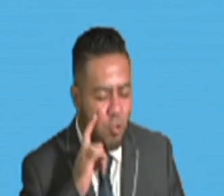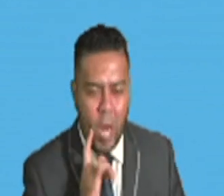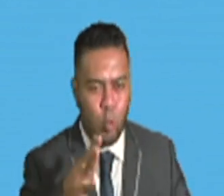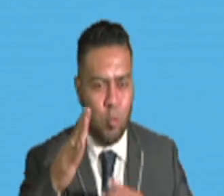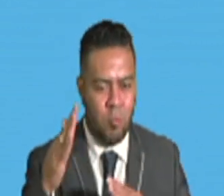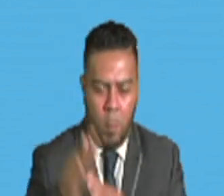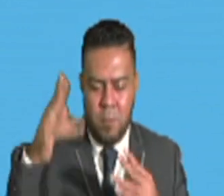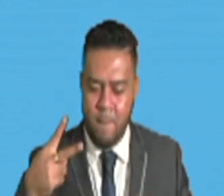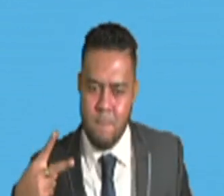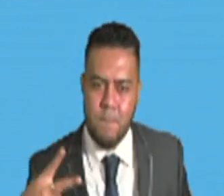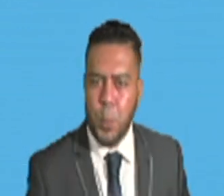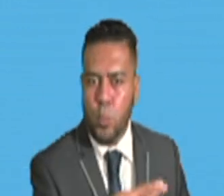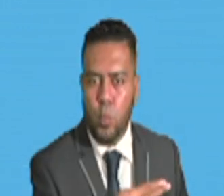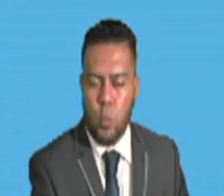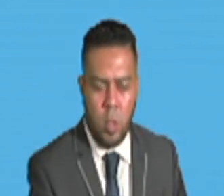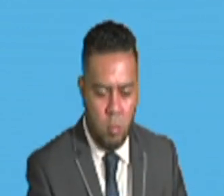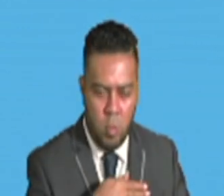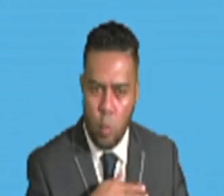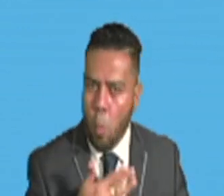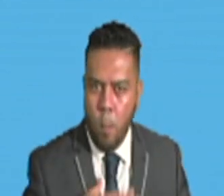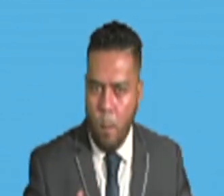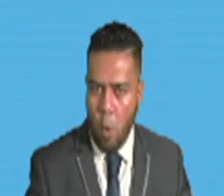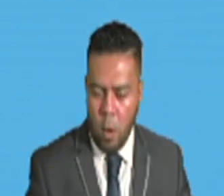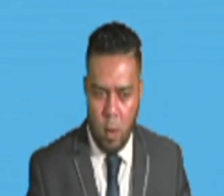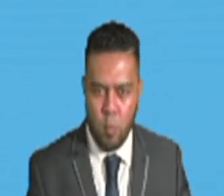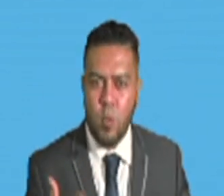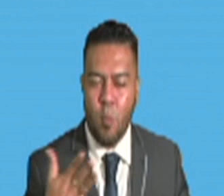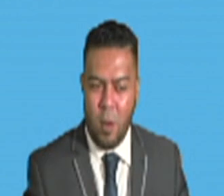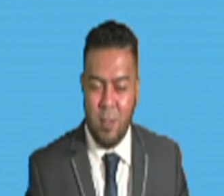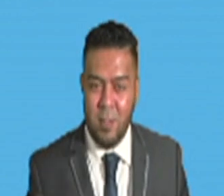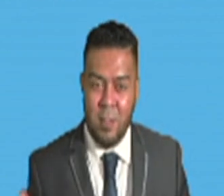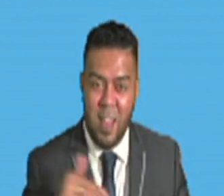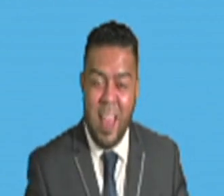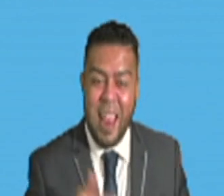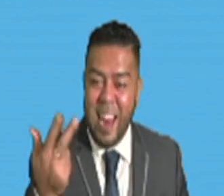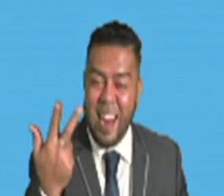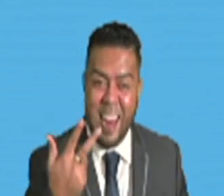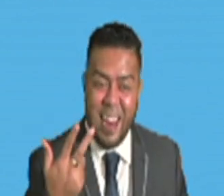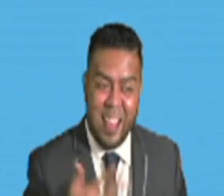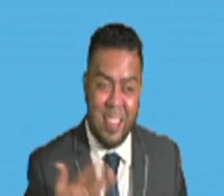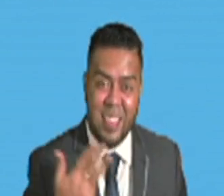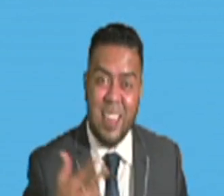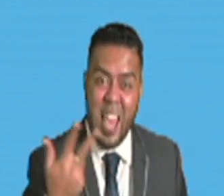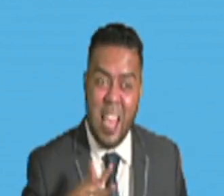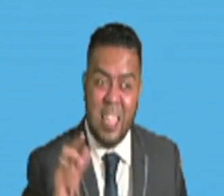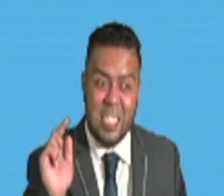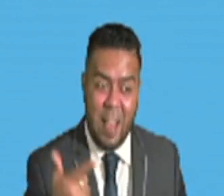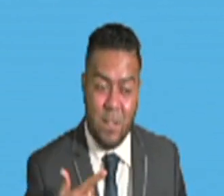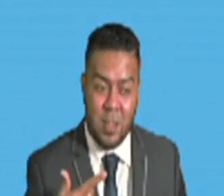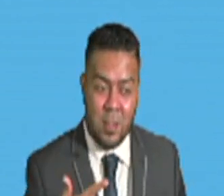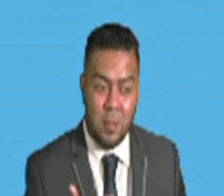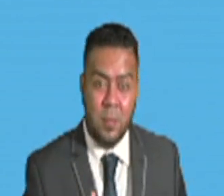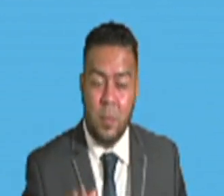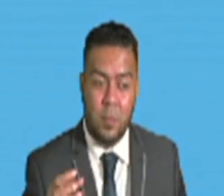That is what we must stop. The interventions in government in 1987 twice, the interventions